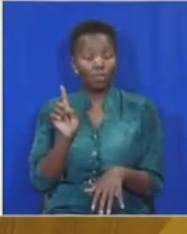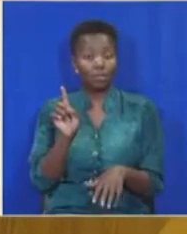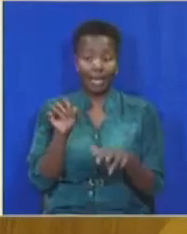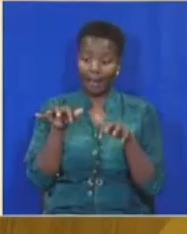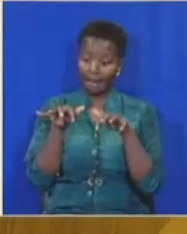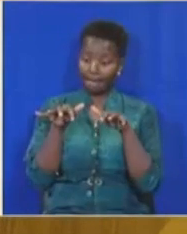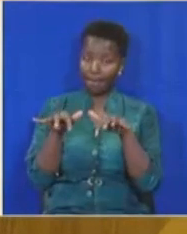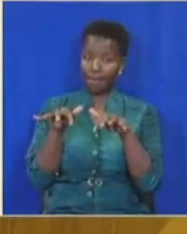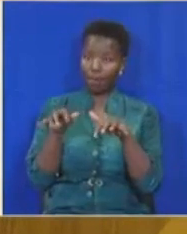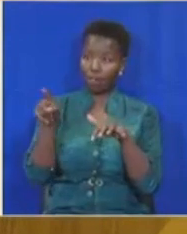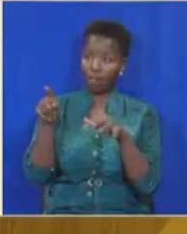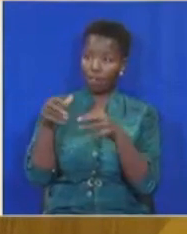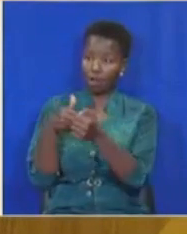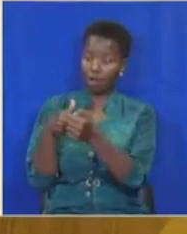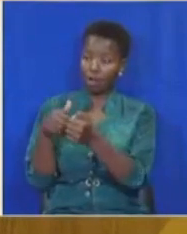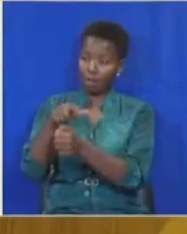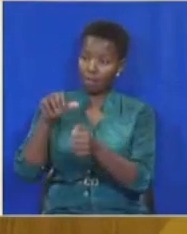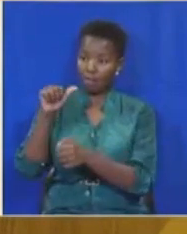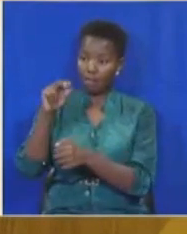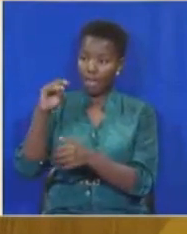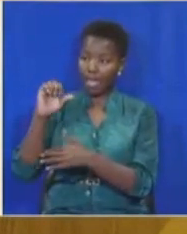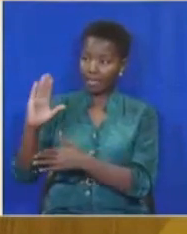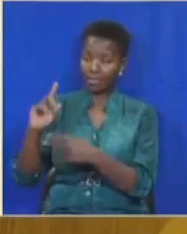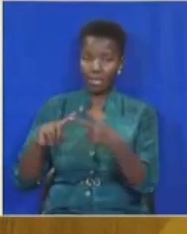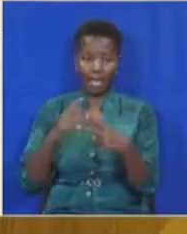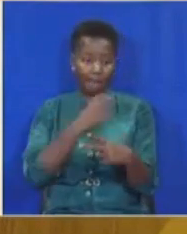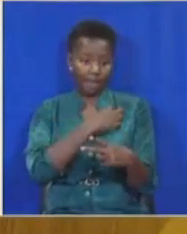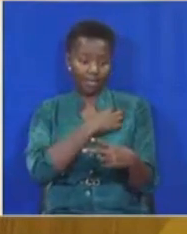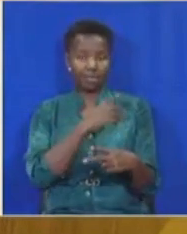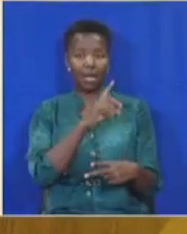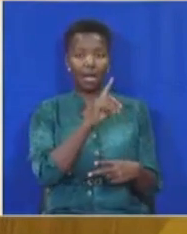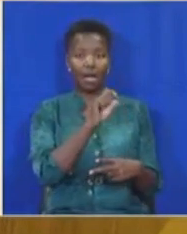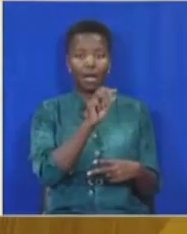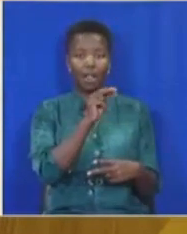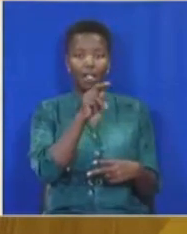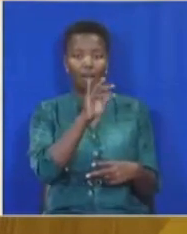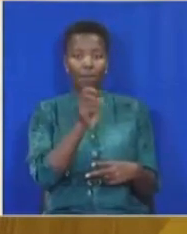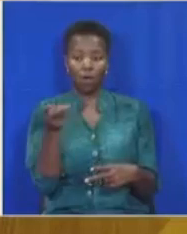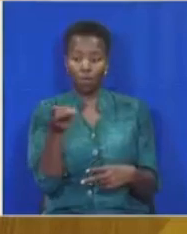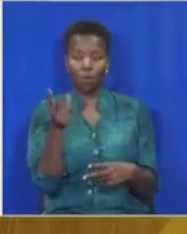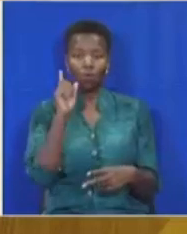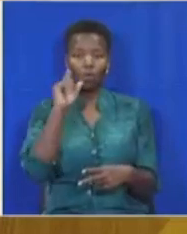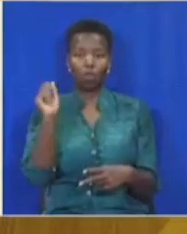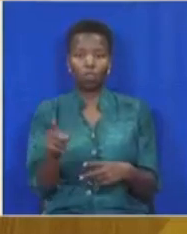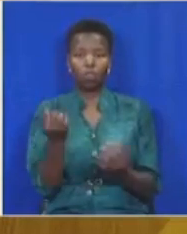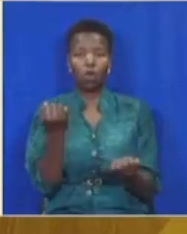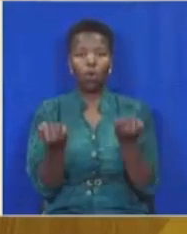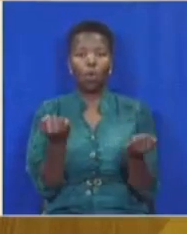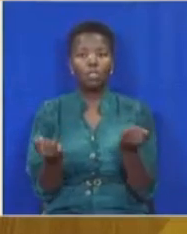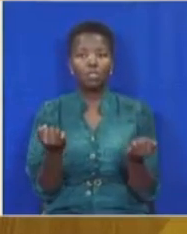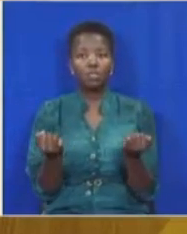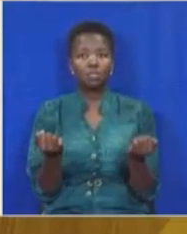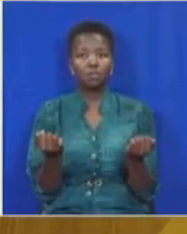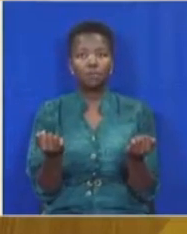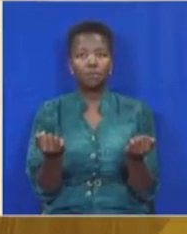president we-ANC no Minister Bathabile Dlamini abangafuni ukumamela i-court. While a lot